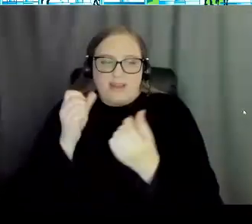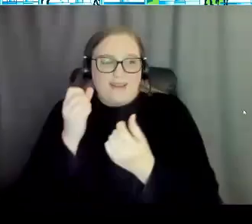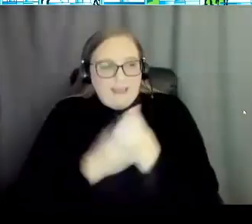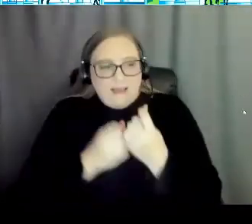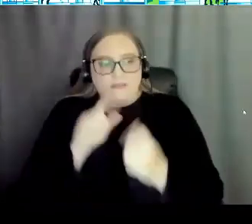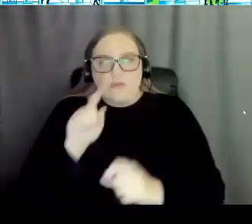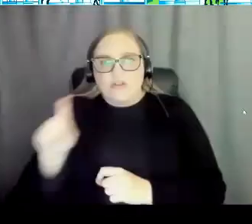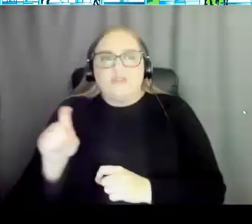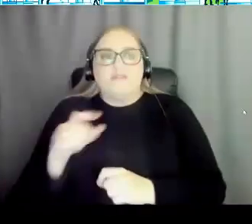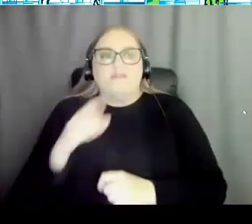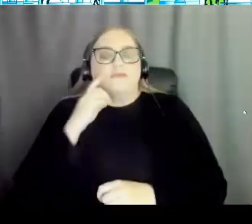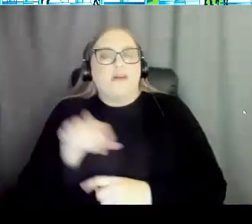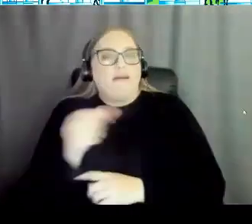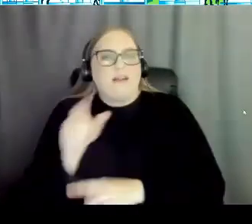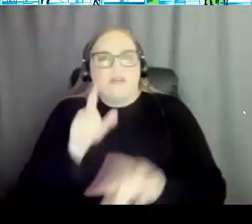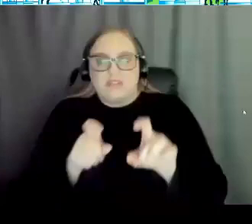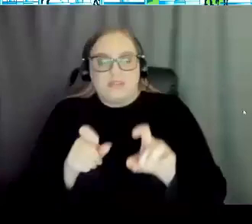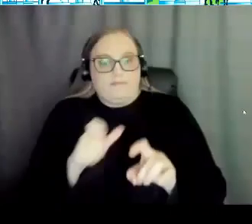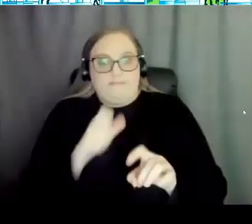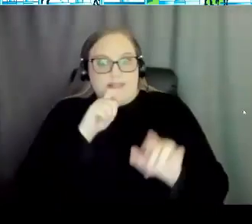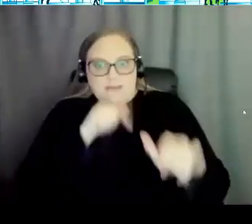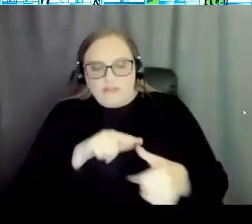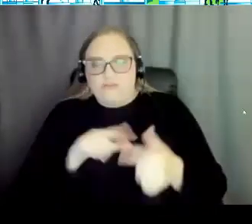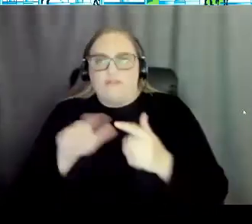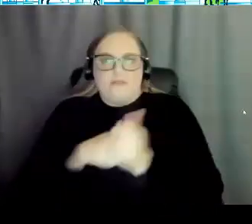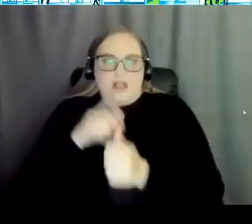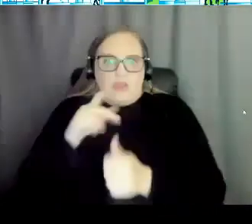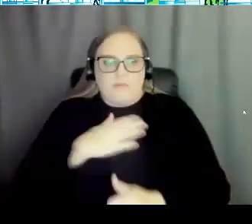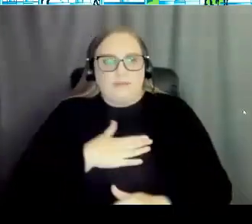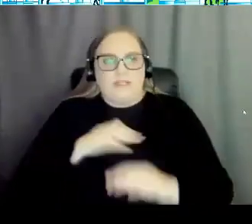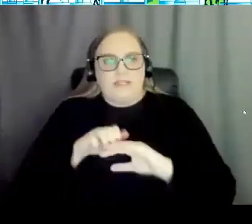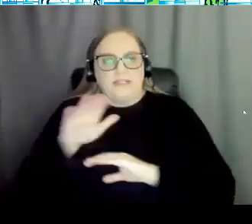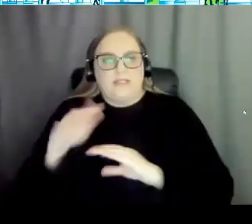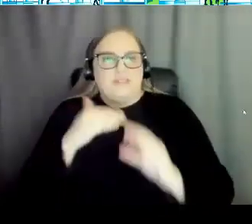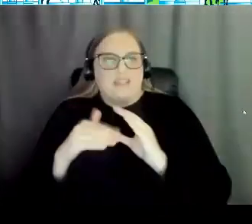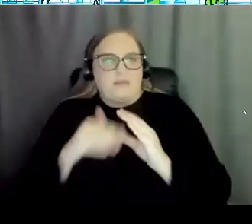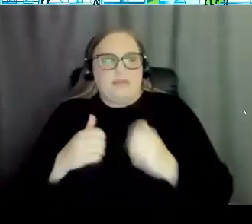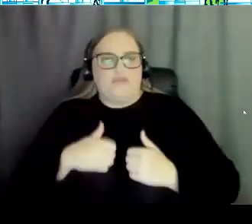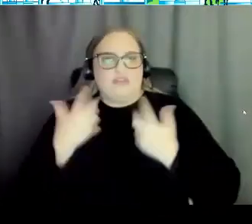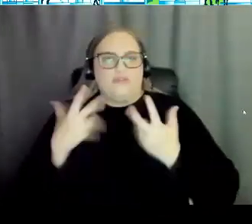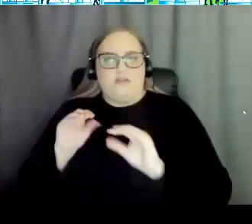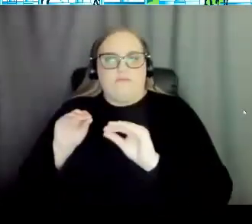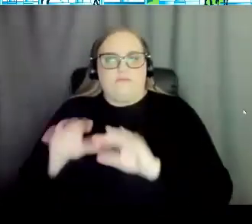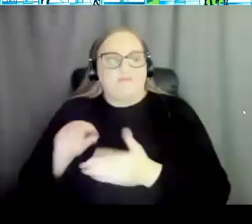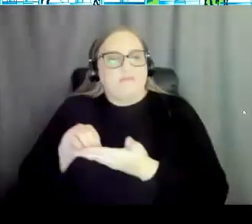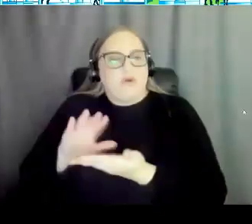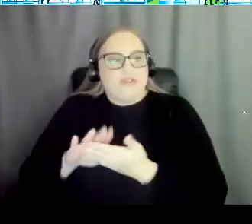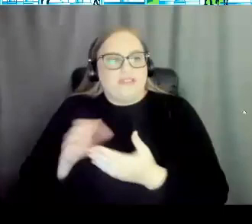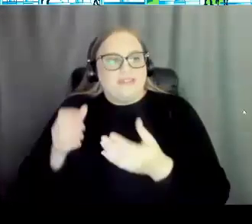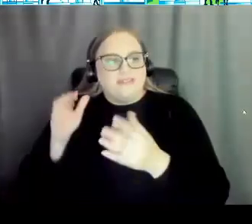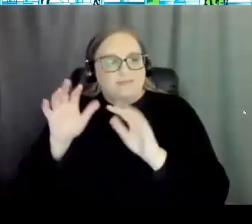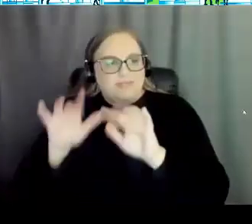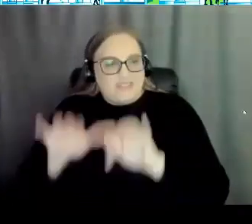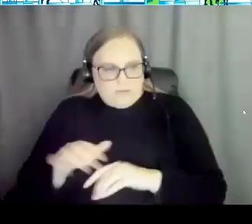For unanswered follow-up or future questions, please send them to the email address provided in the chat. Okay, let's dive in.